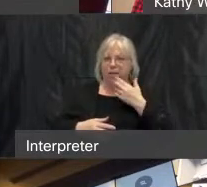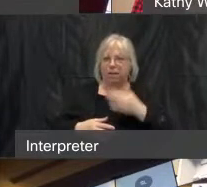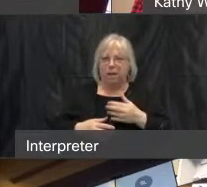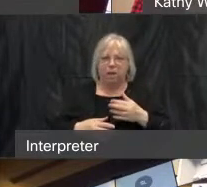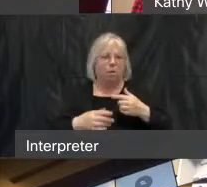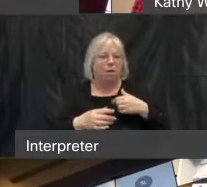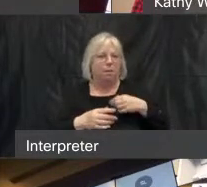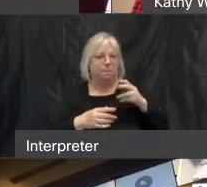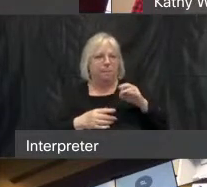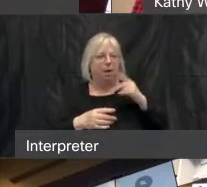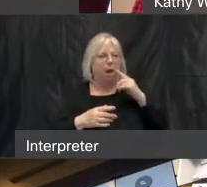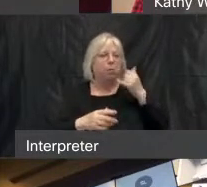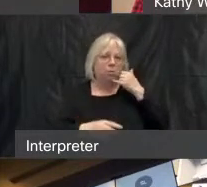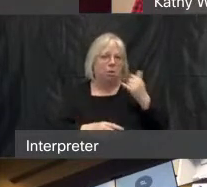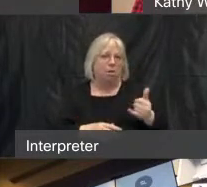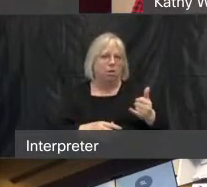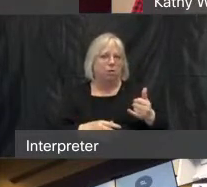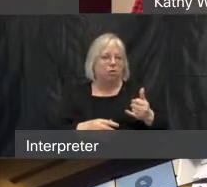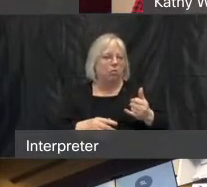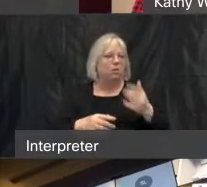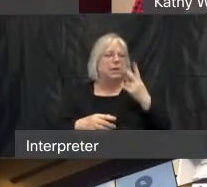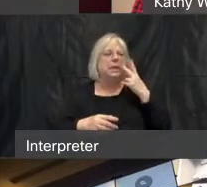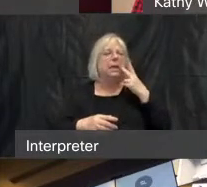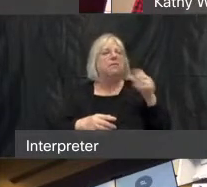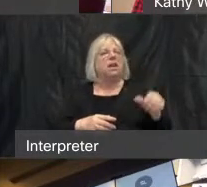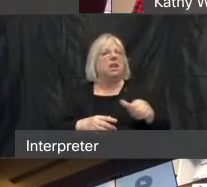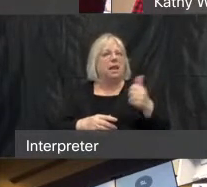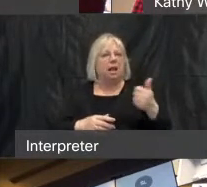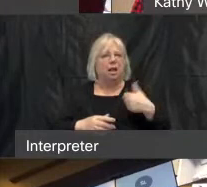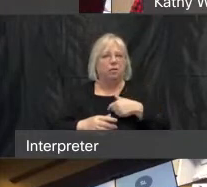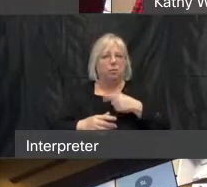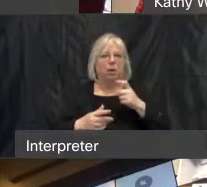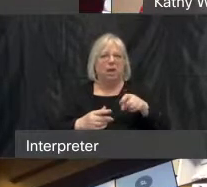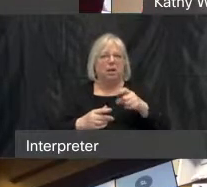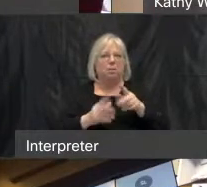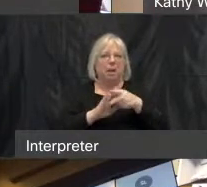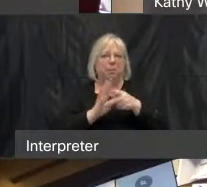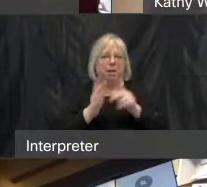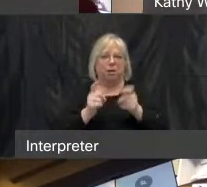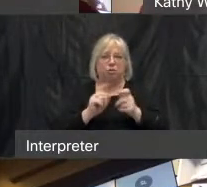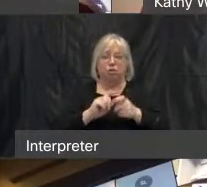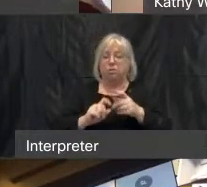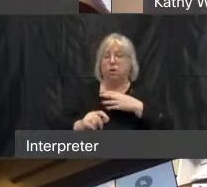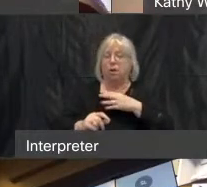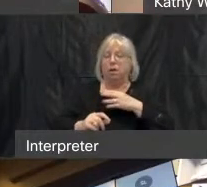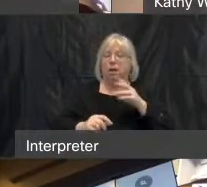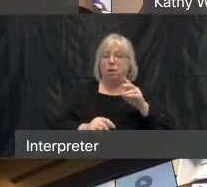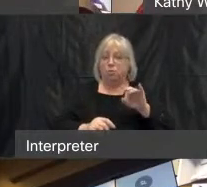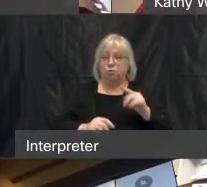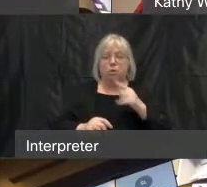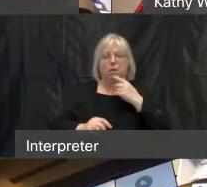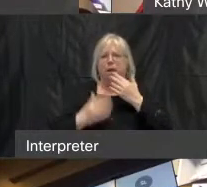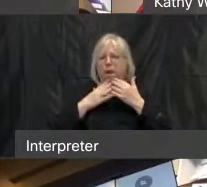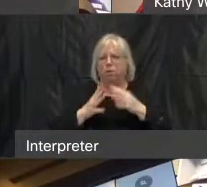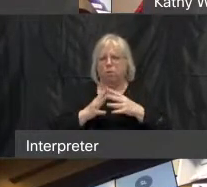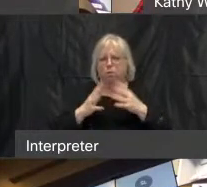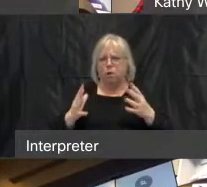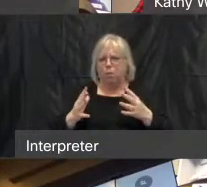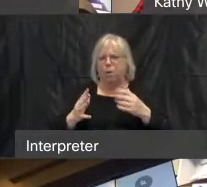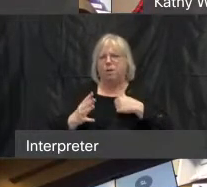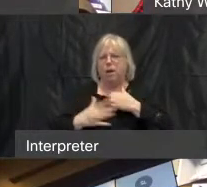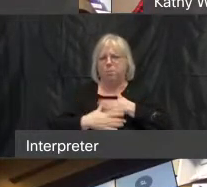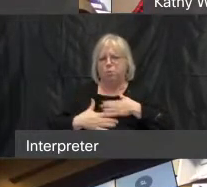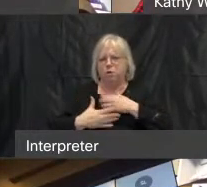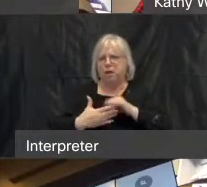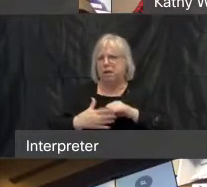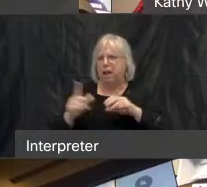I'll give you a phone call soon and try to see if there's anything else we need to make some top policy changes. Okay. Well, I appreciate it. Thank you so much. And Mr. Carpenter, thank you for your